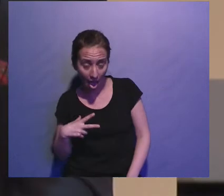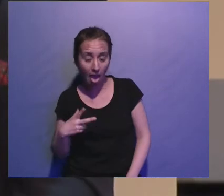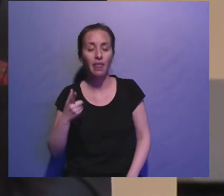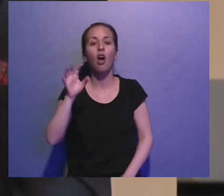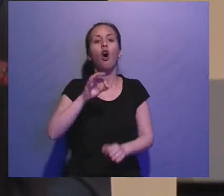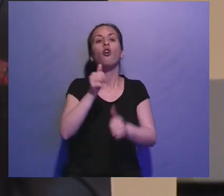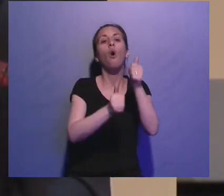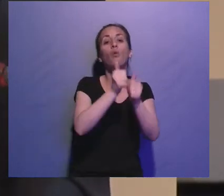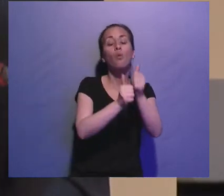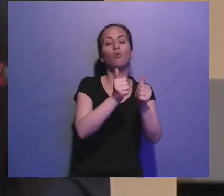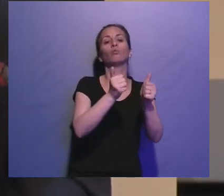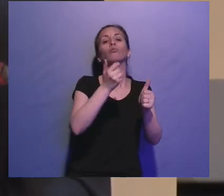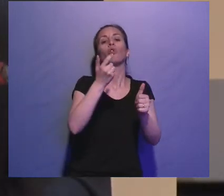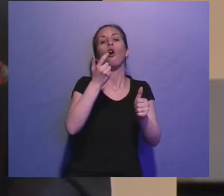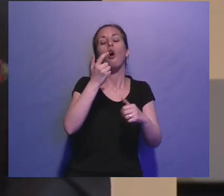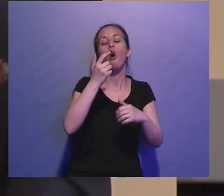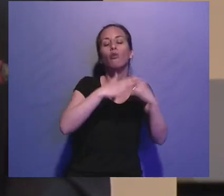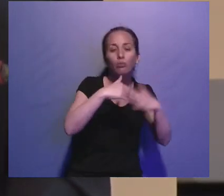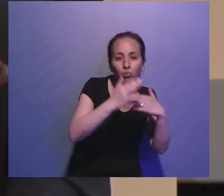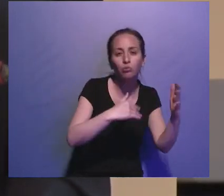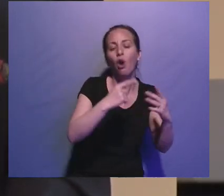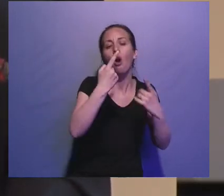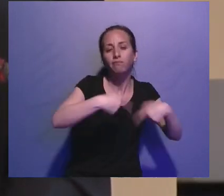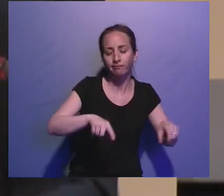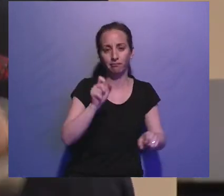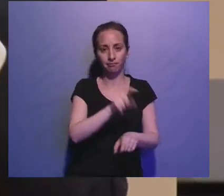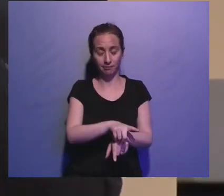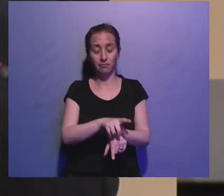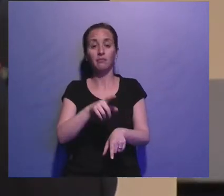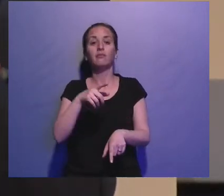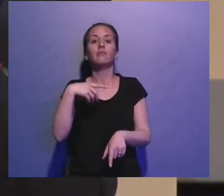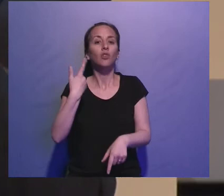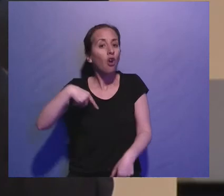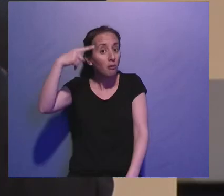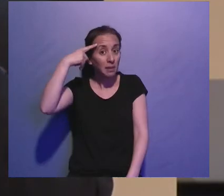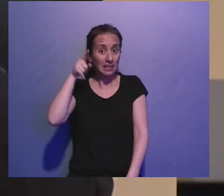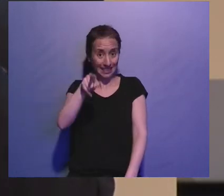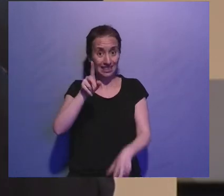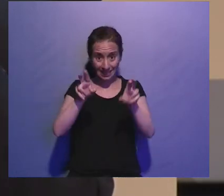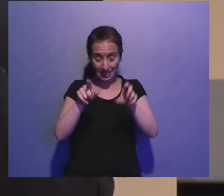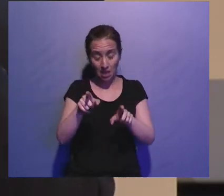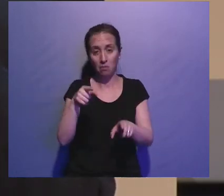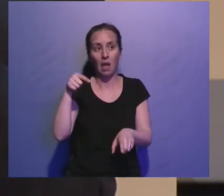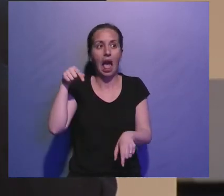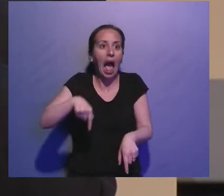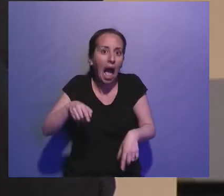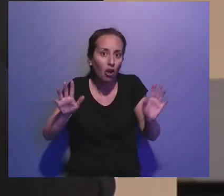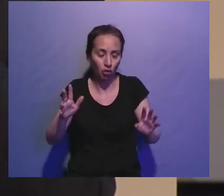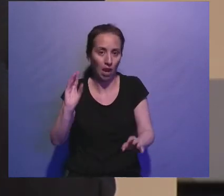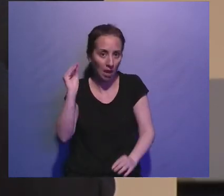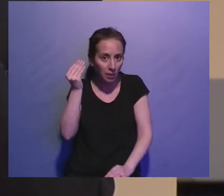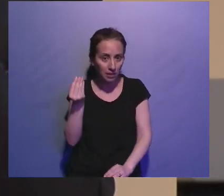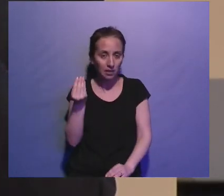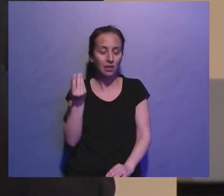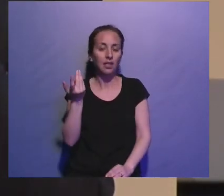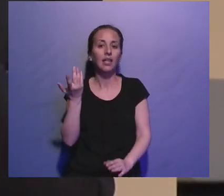contracts entered into with private companies, public tenders for construction work.